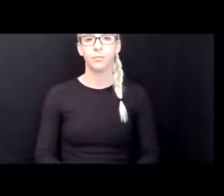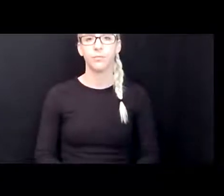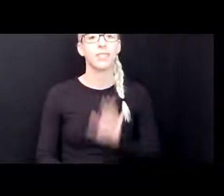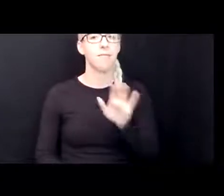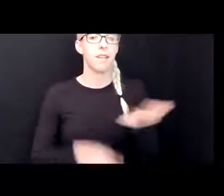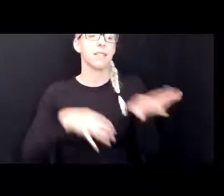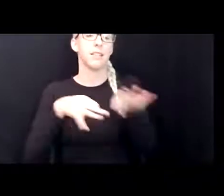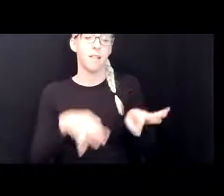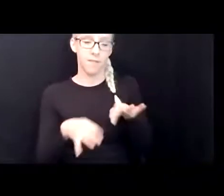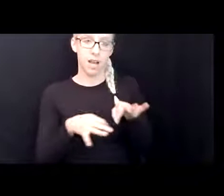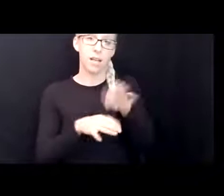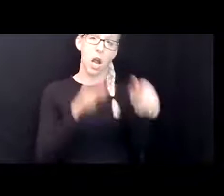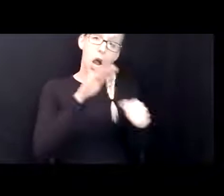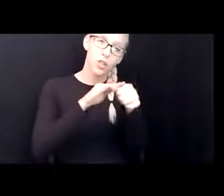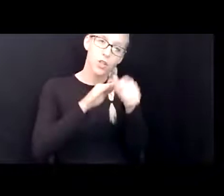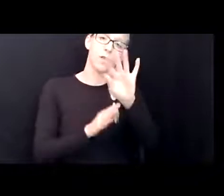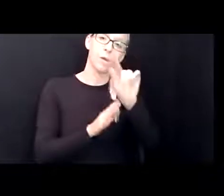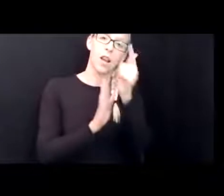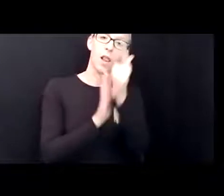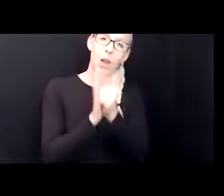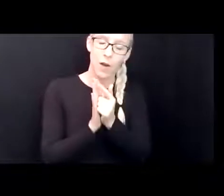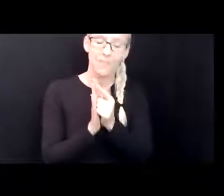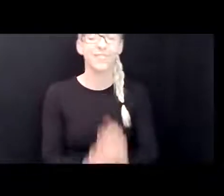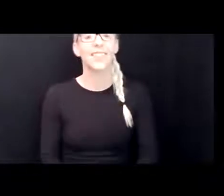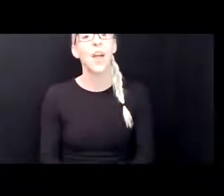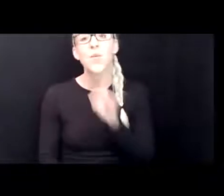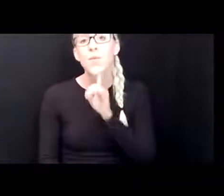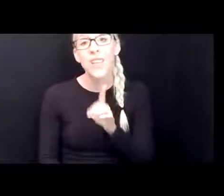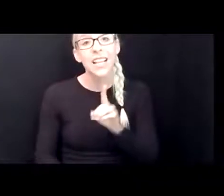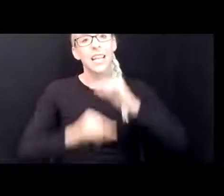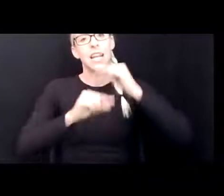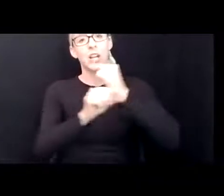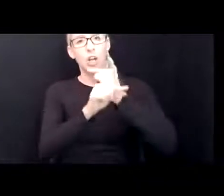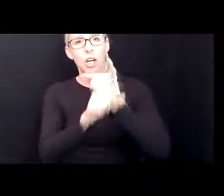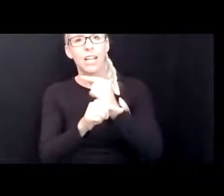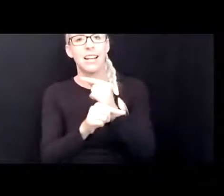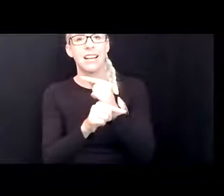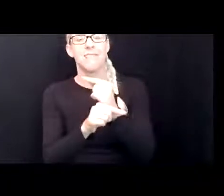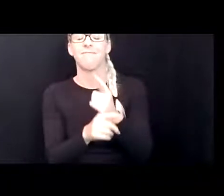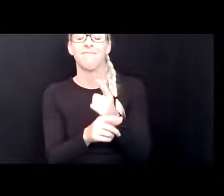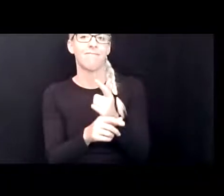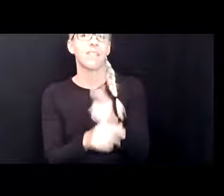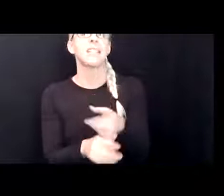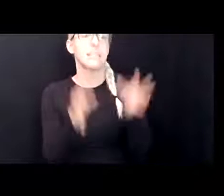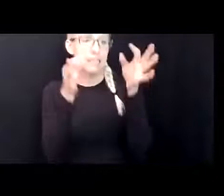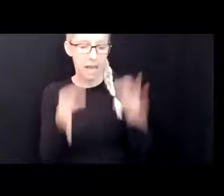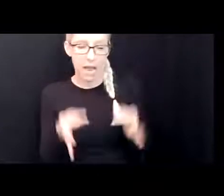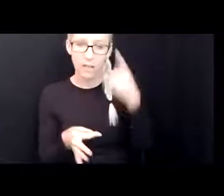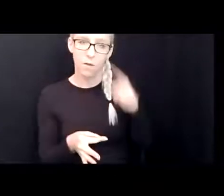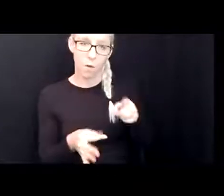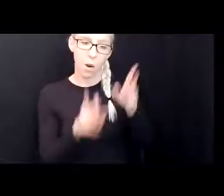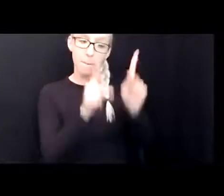again under Florida law. And a guardian is really just a surrogate decision maker, somebody making decisions on behalf of someone